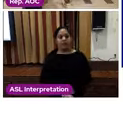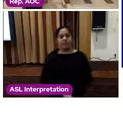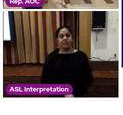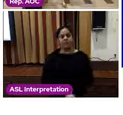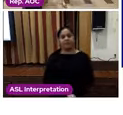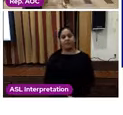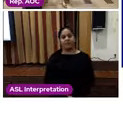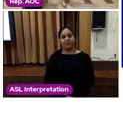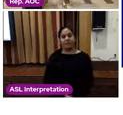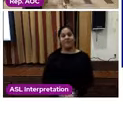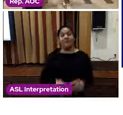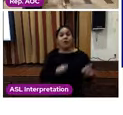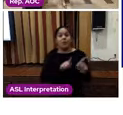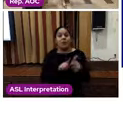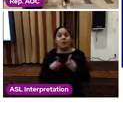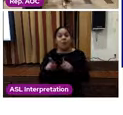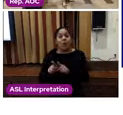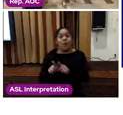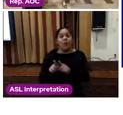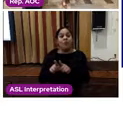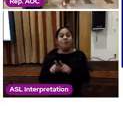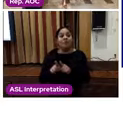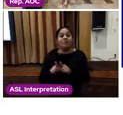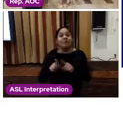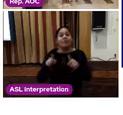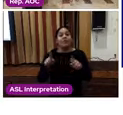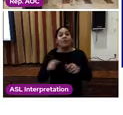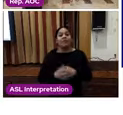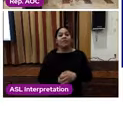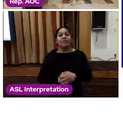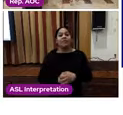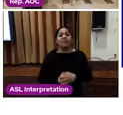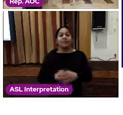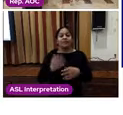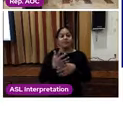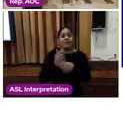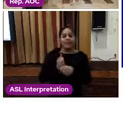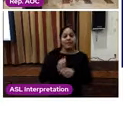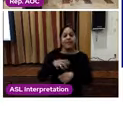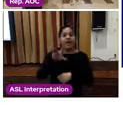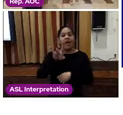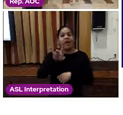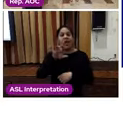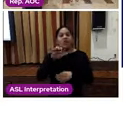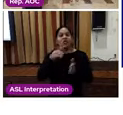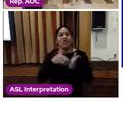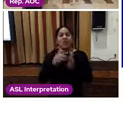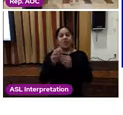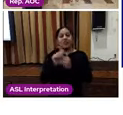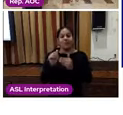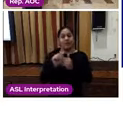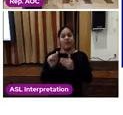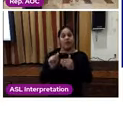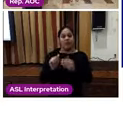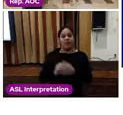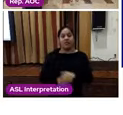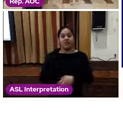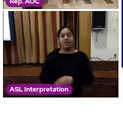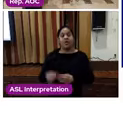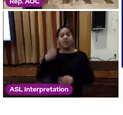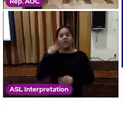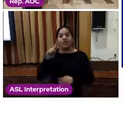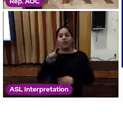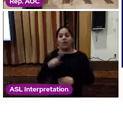secured, really exciting, also here in the Bronx, about $800,000, almost $1 million, for the first Green New Deal project in the